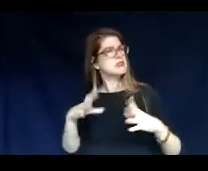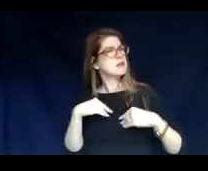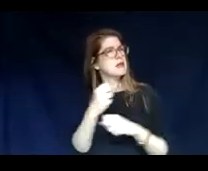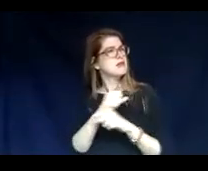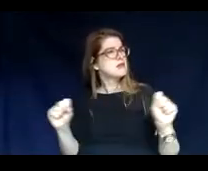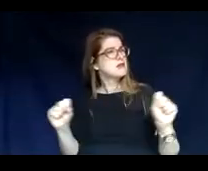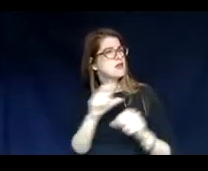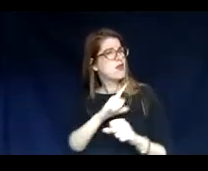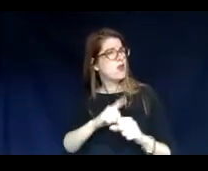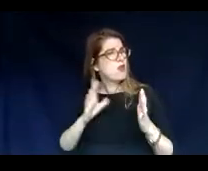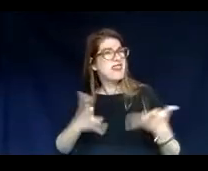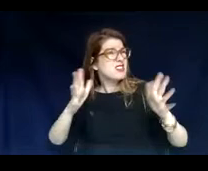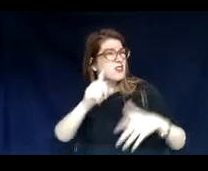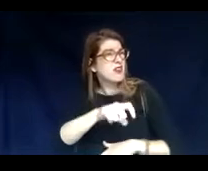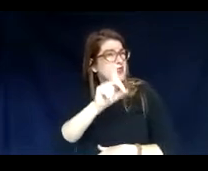you have to do."